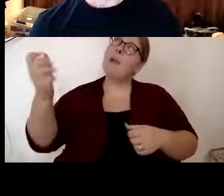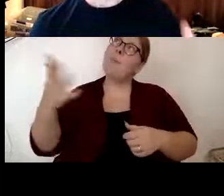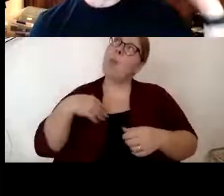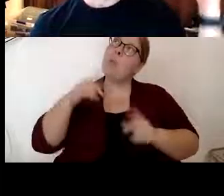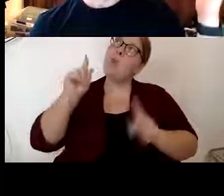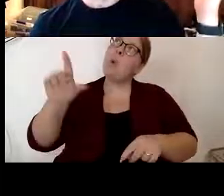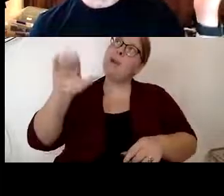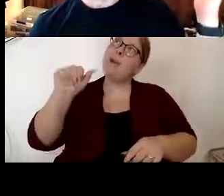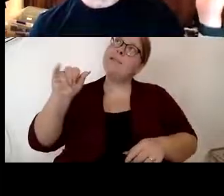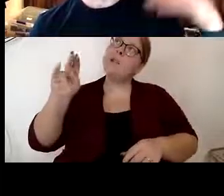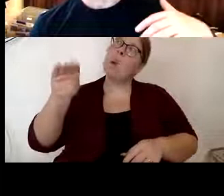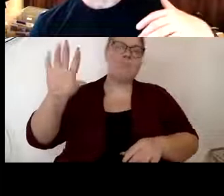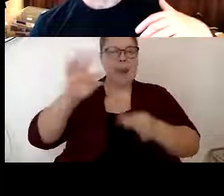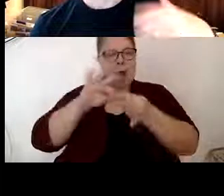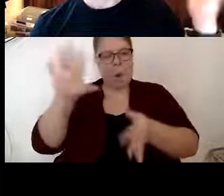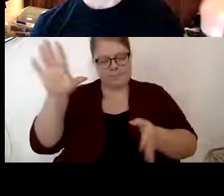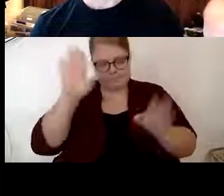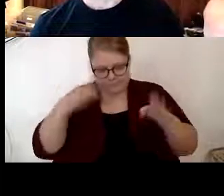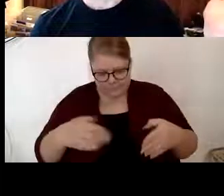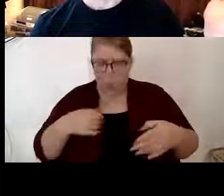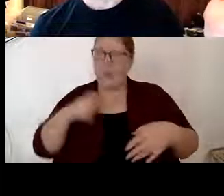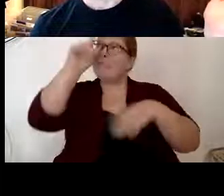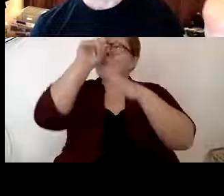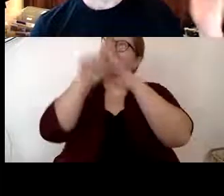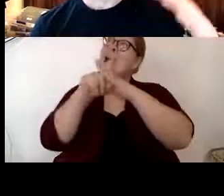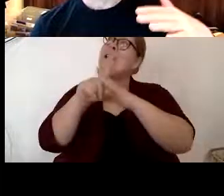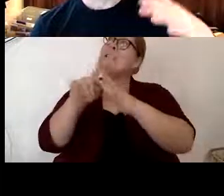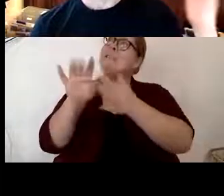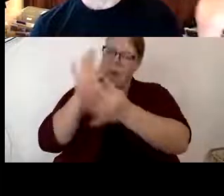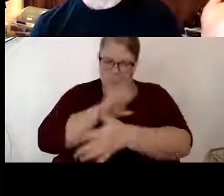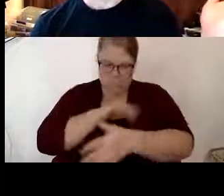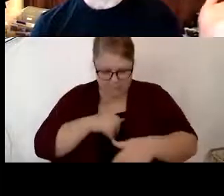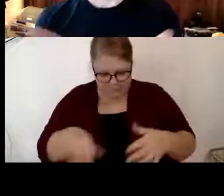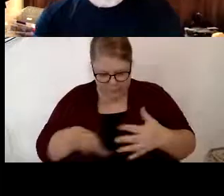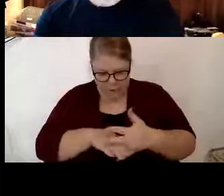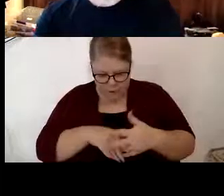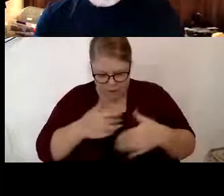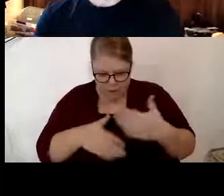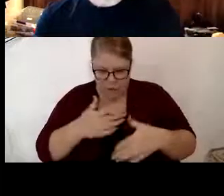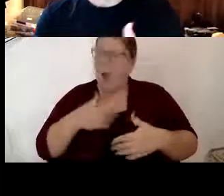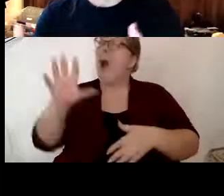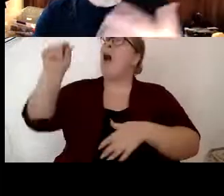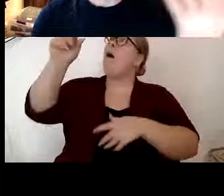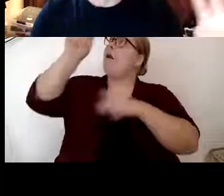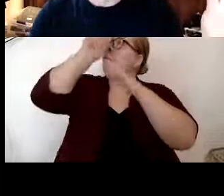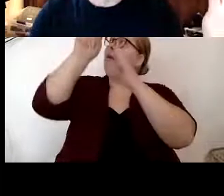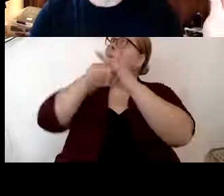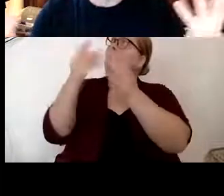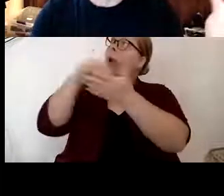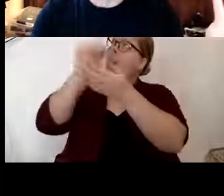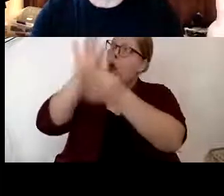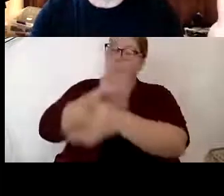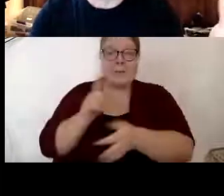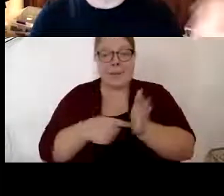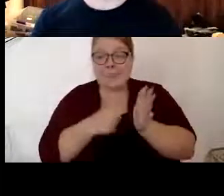You know, oh, let go of that thought, but it keeps coming back. I know, let go. Well, it keeps coming back. I know, let go. You've done that in your mindfulness. Sometimes you let go 50